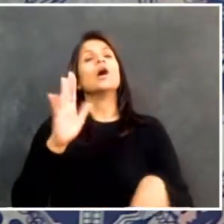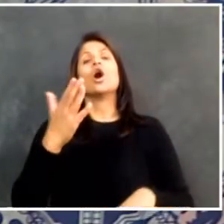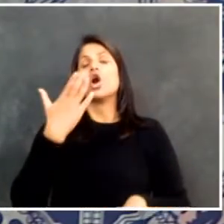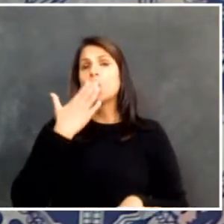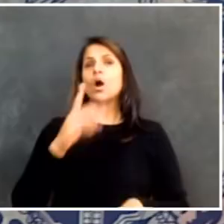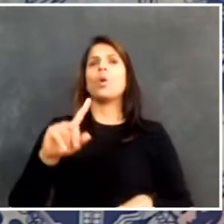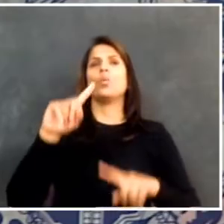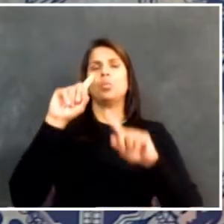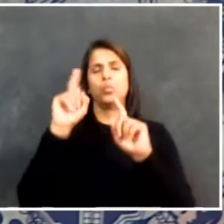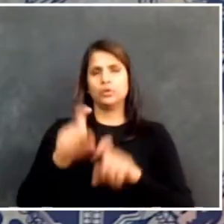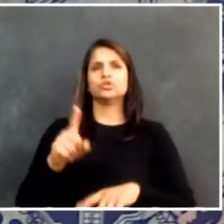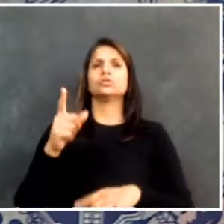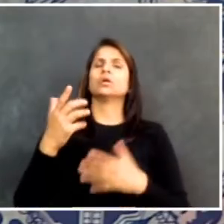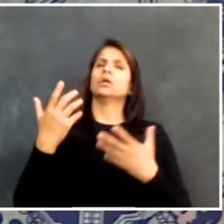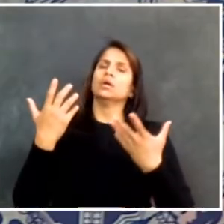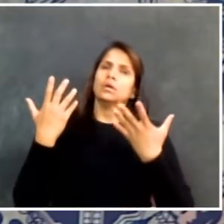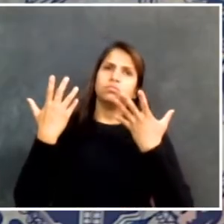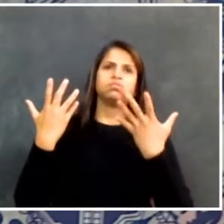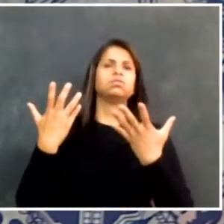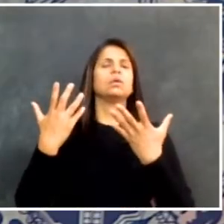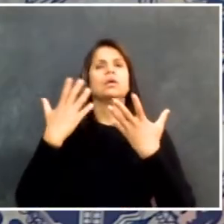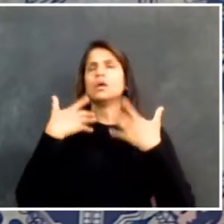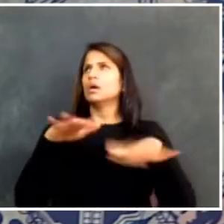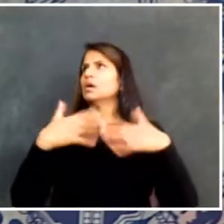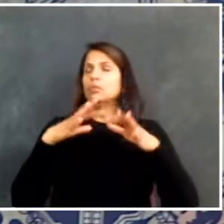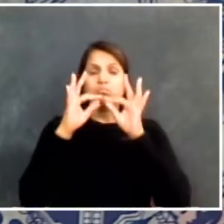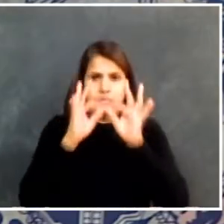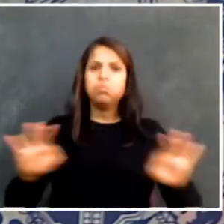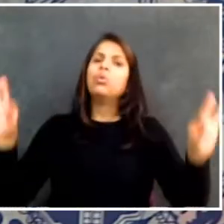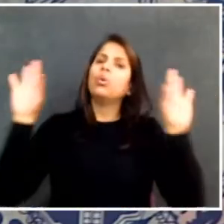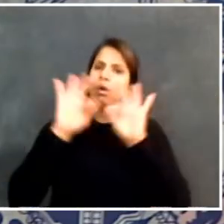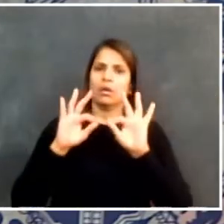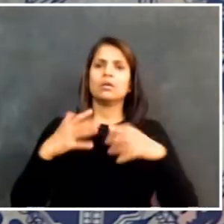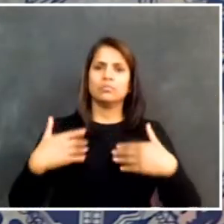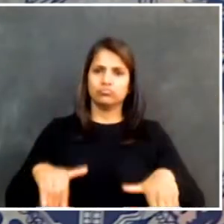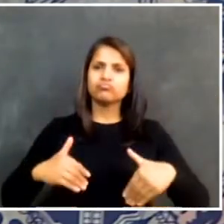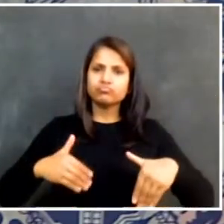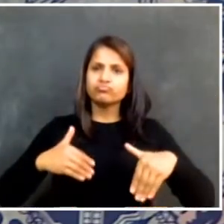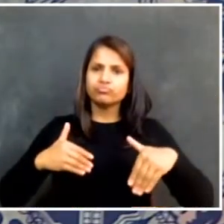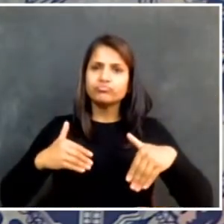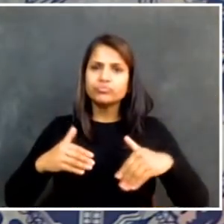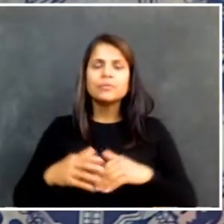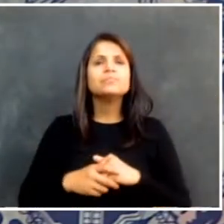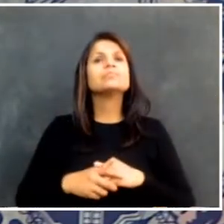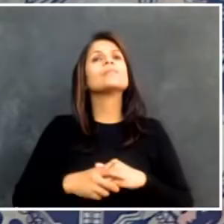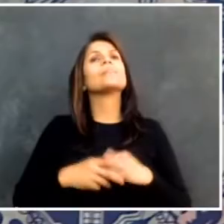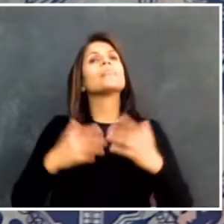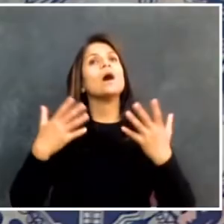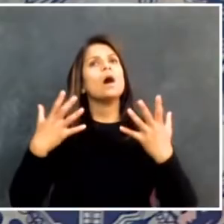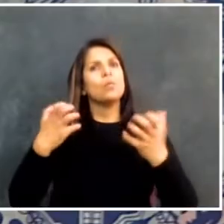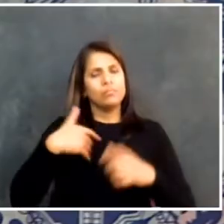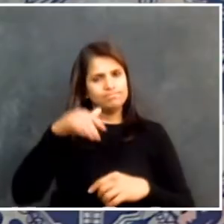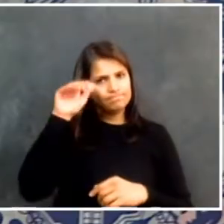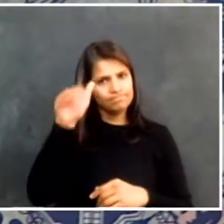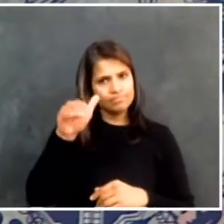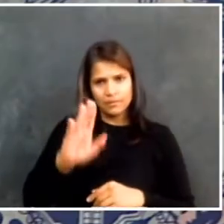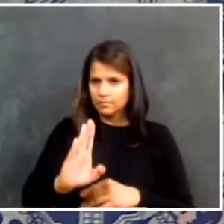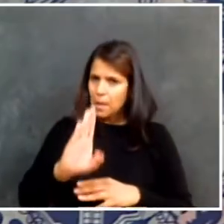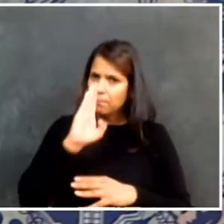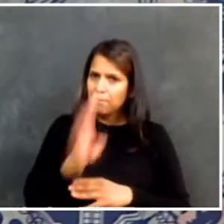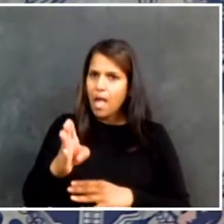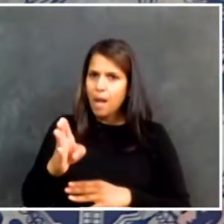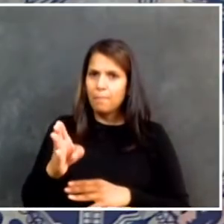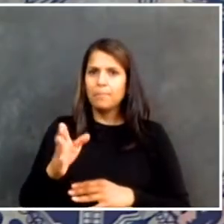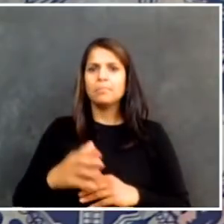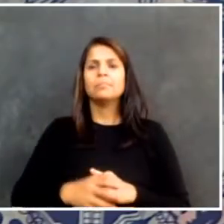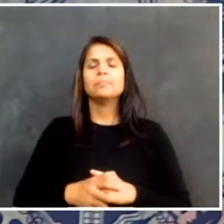in this crisis, and really bluntly, how this crisis just doesn't go in a straight line. And